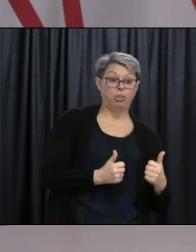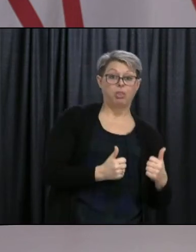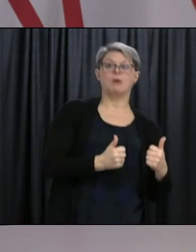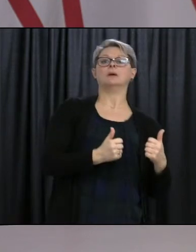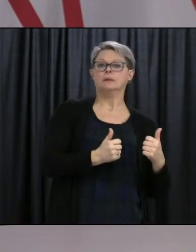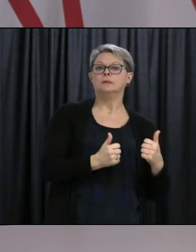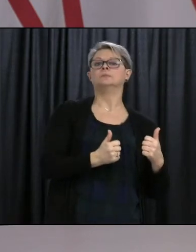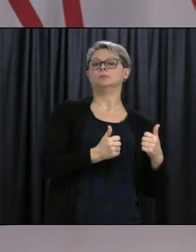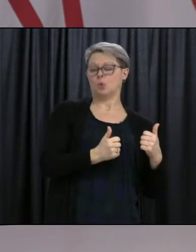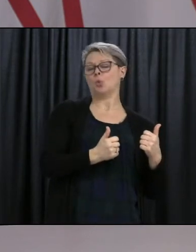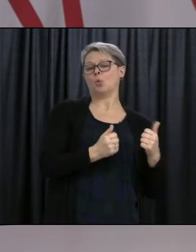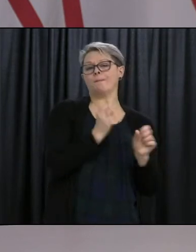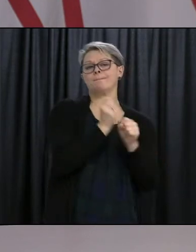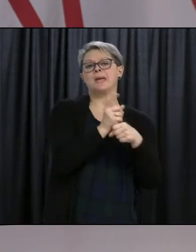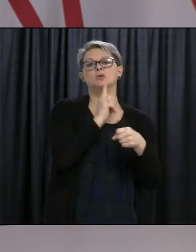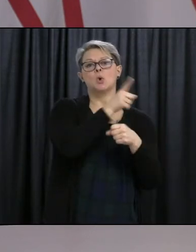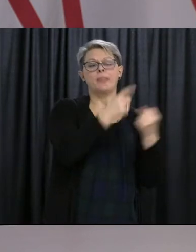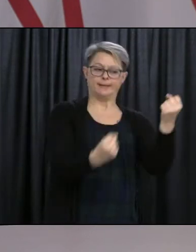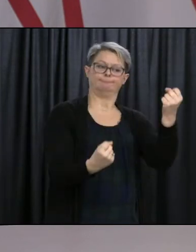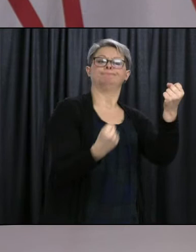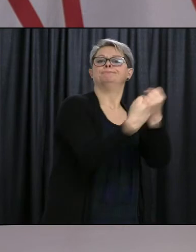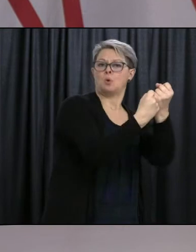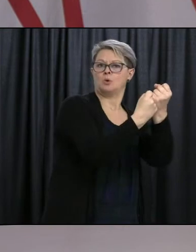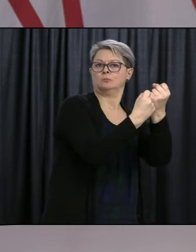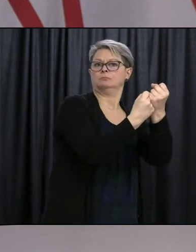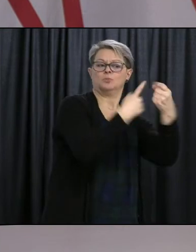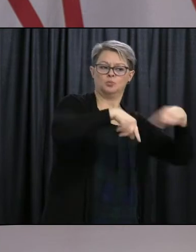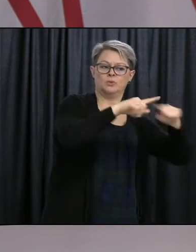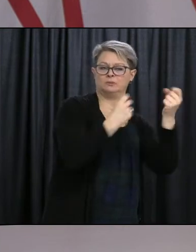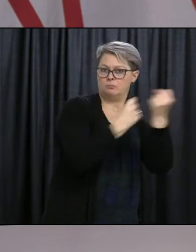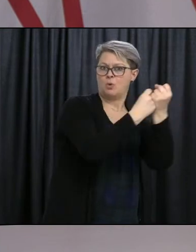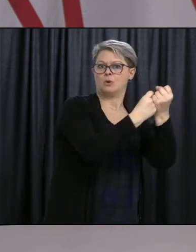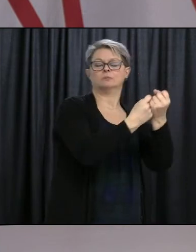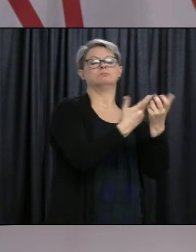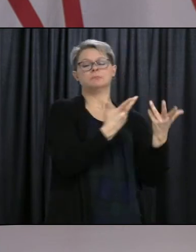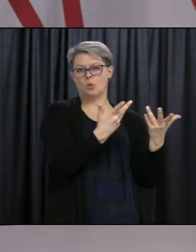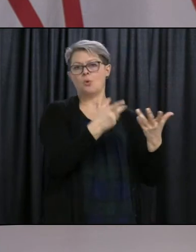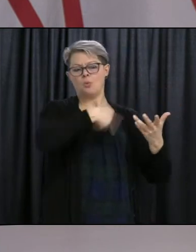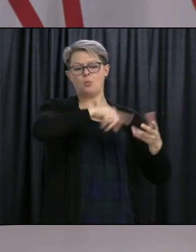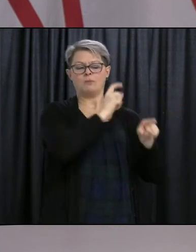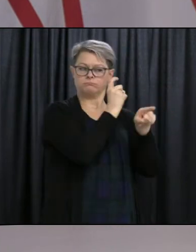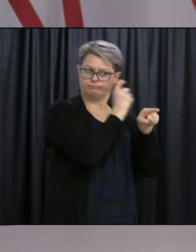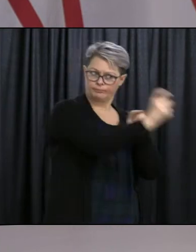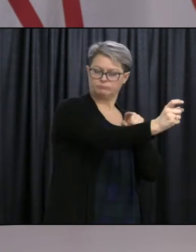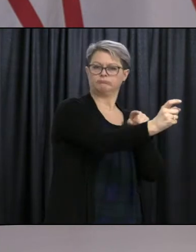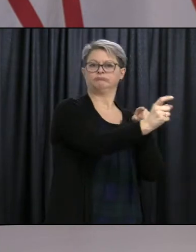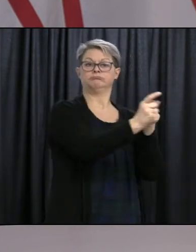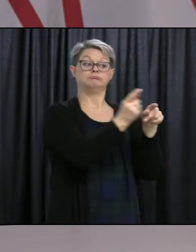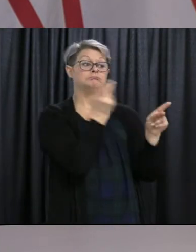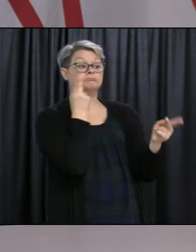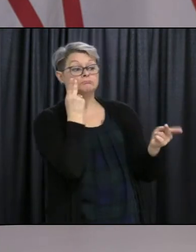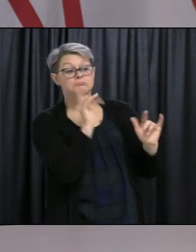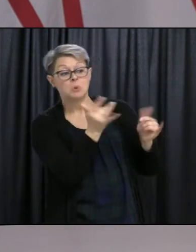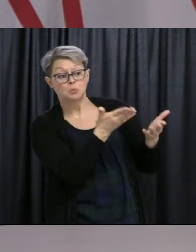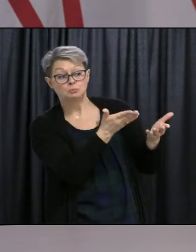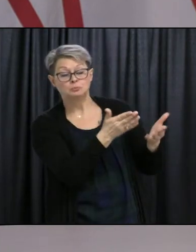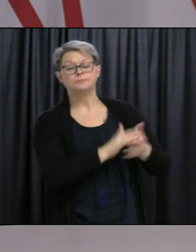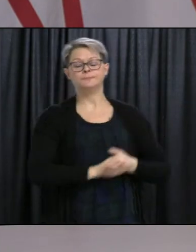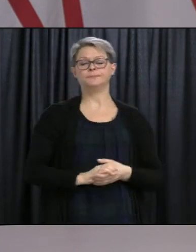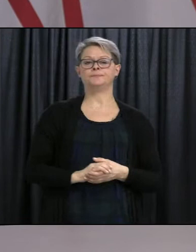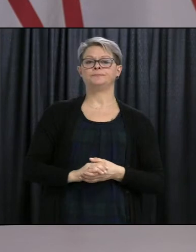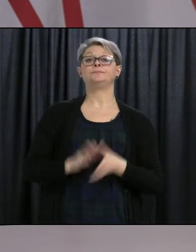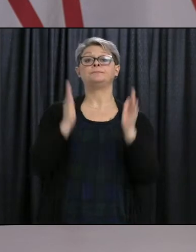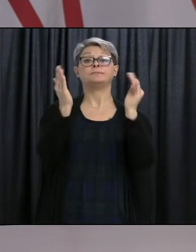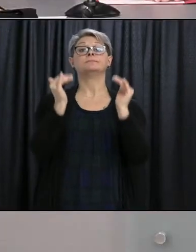isolate successfully. So they do get regular follow-up. Okay, thanks. Our next questions are